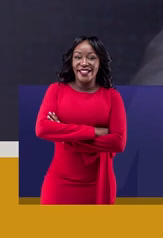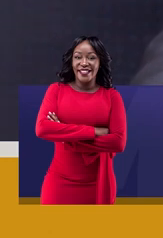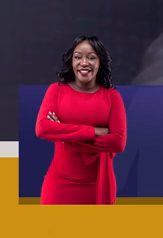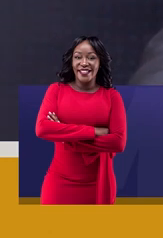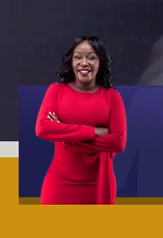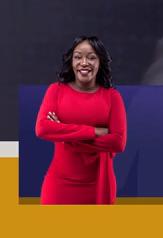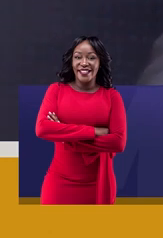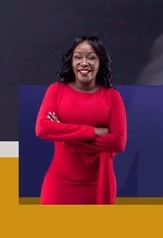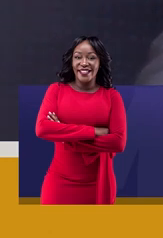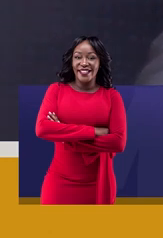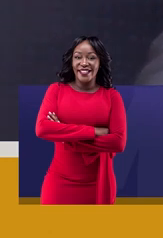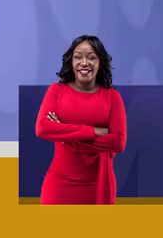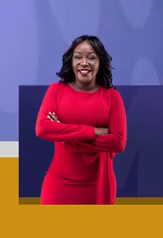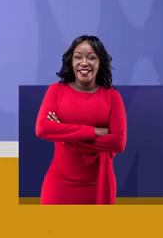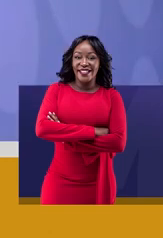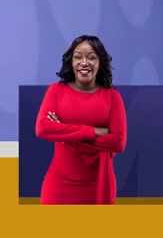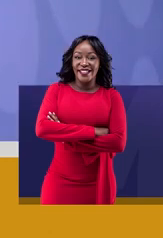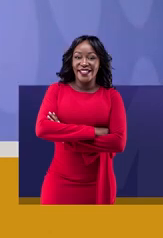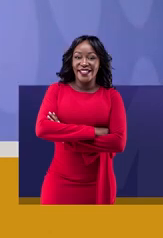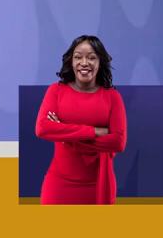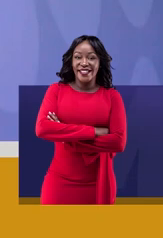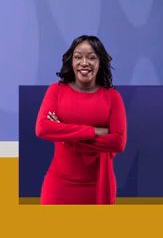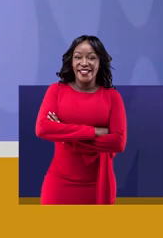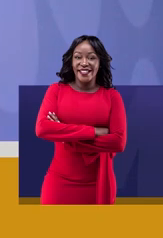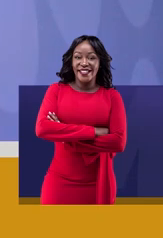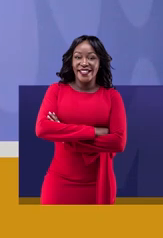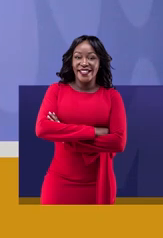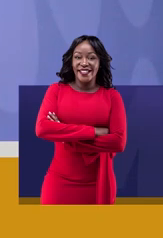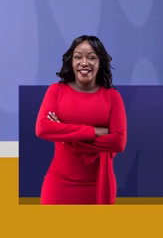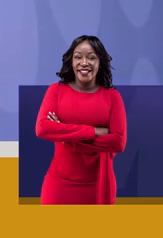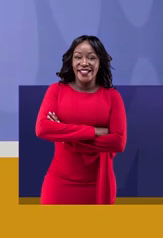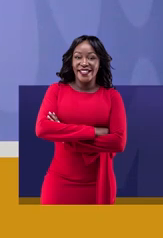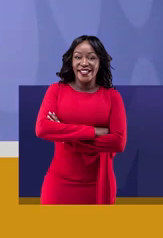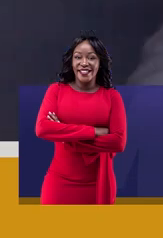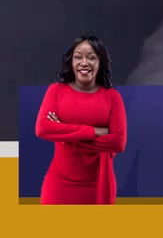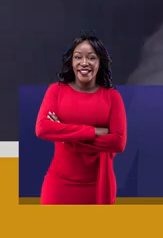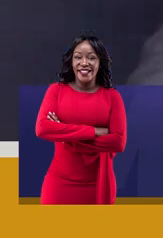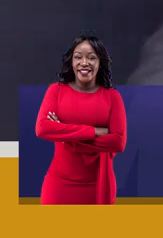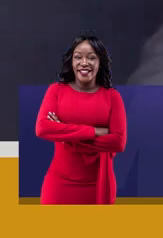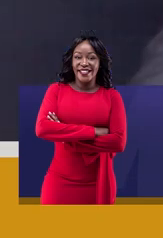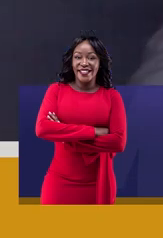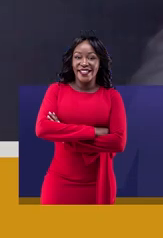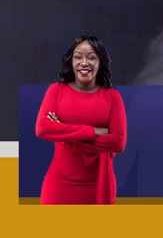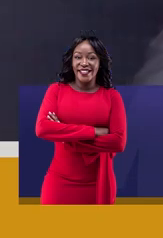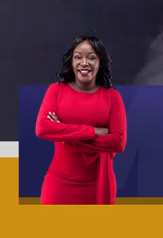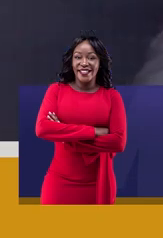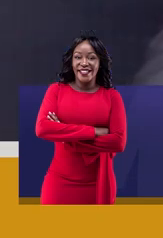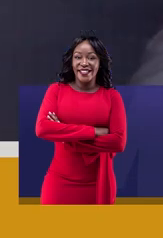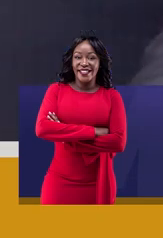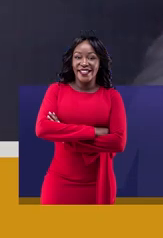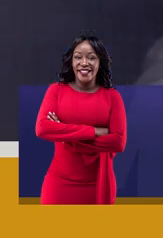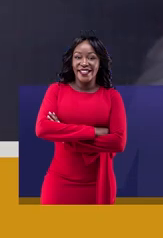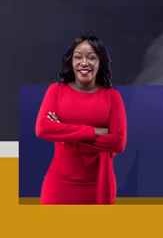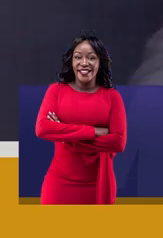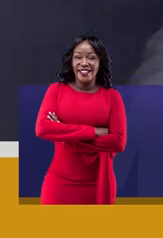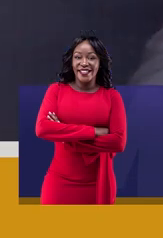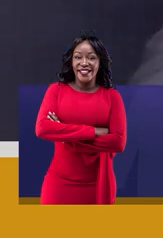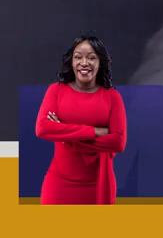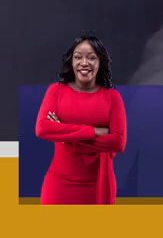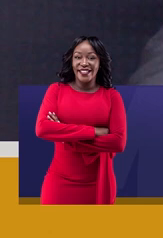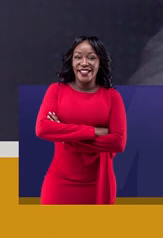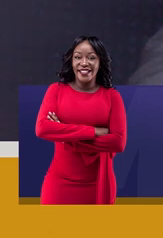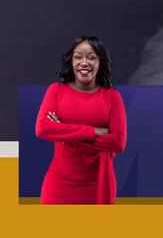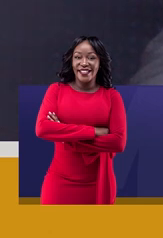driver who can go and perform the same tasks. But actually our value proposition is to say we can do these same things far